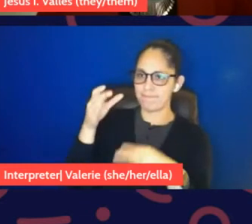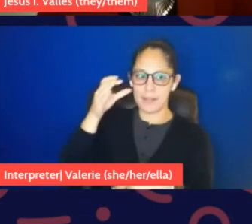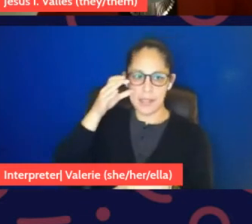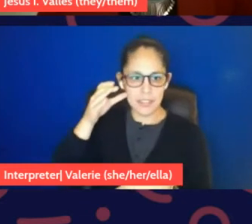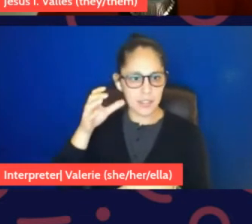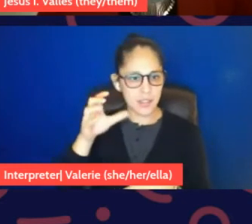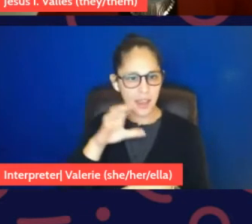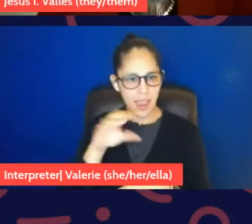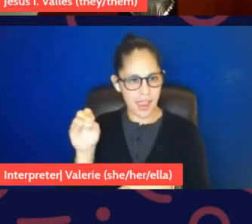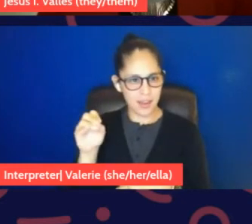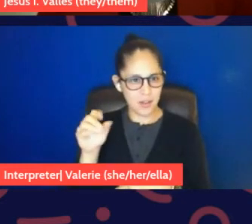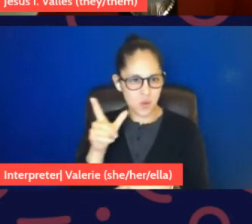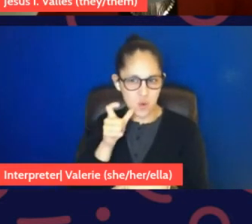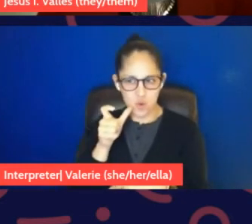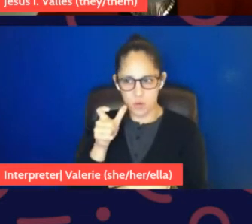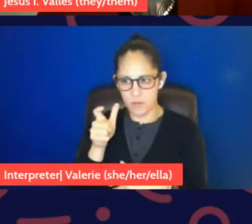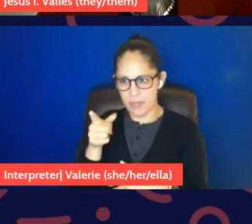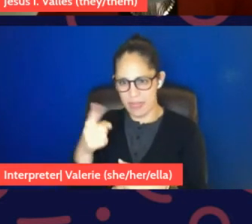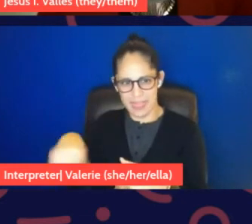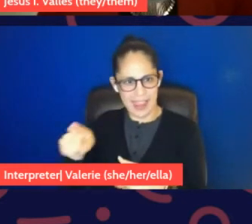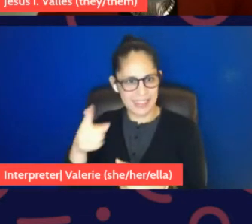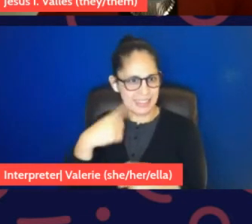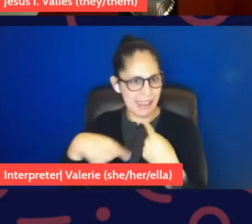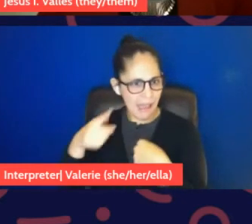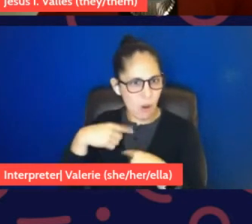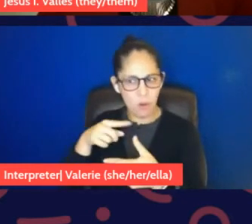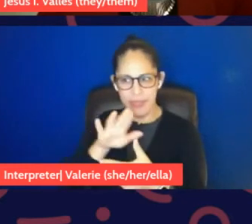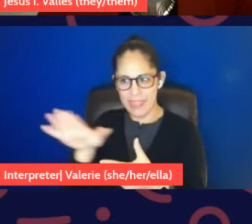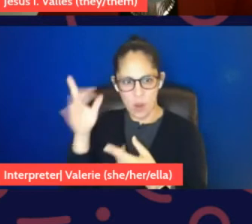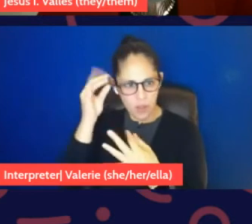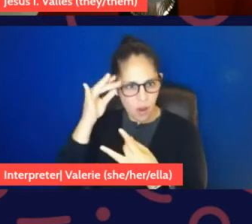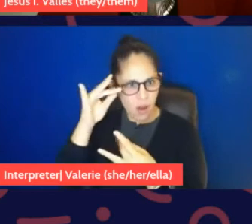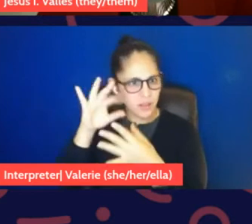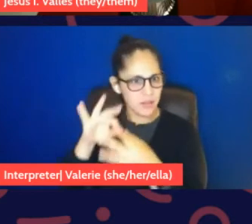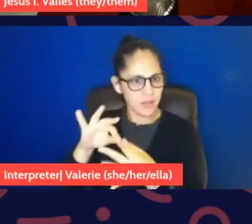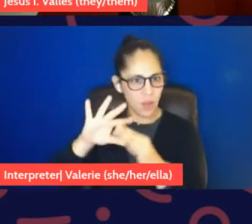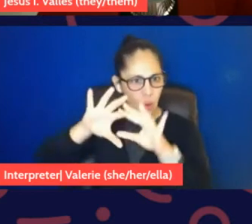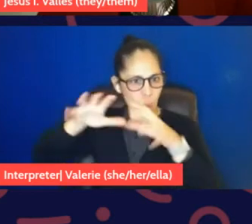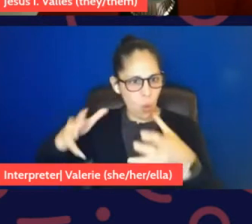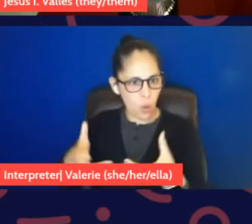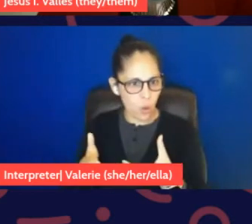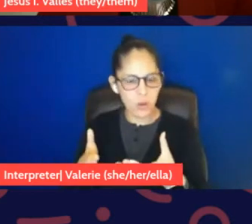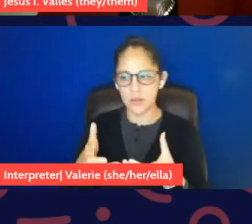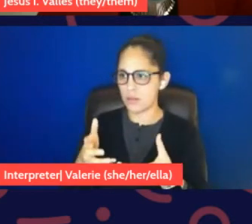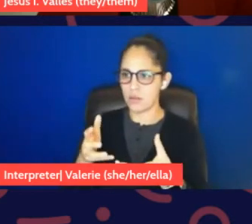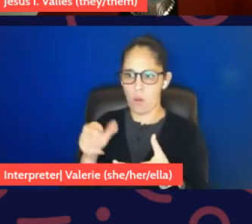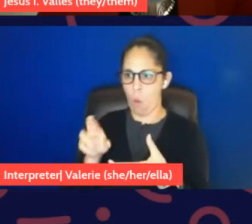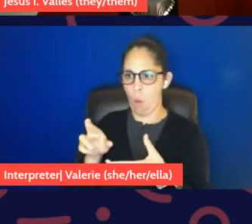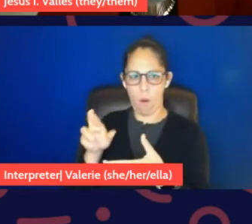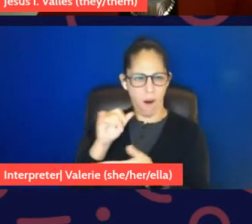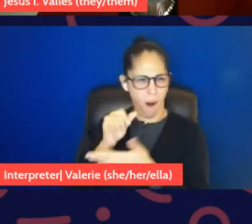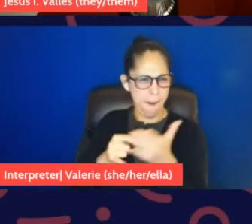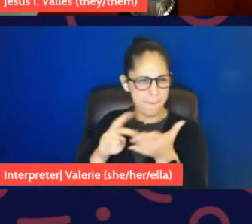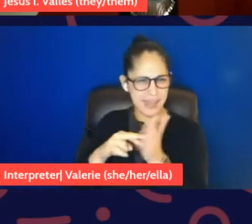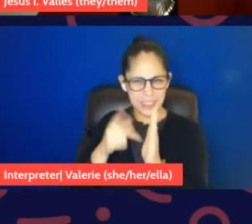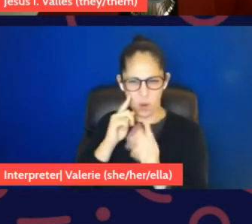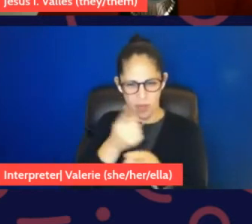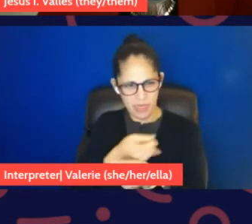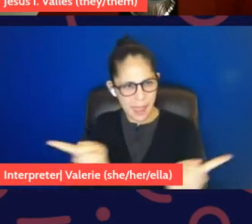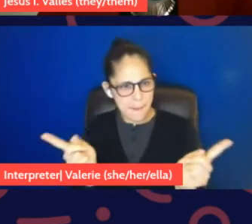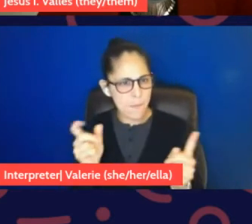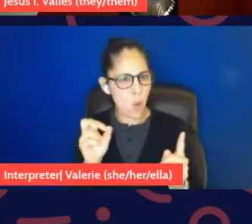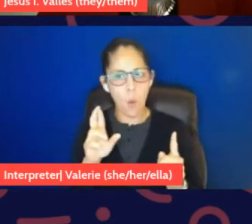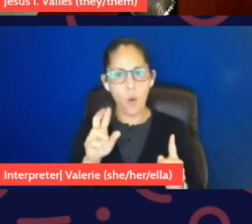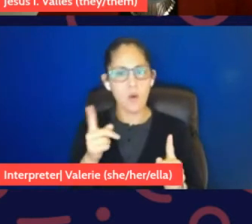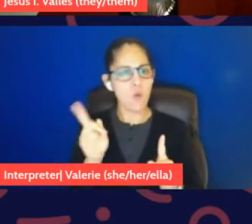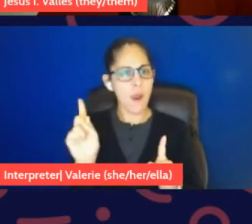the world and what you think about, you know, what art is and, you know, where you come from and what the world looks like and what the world